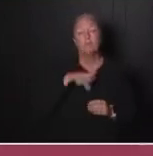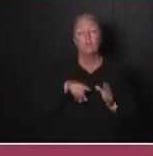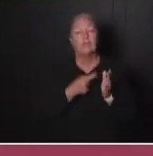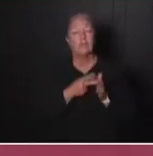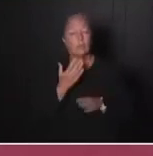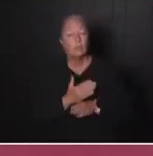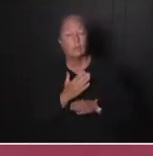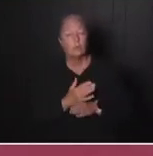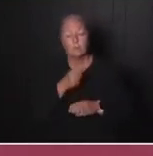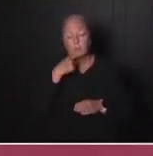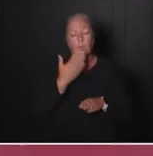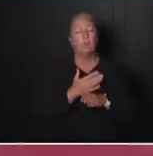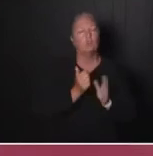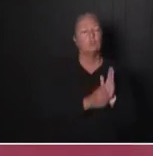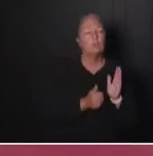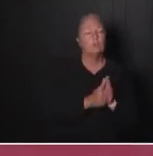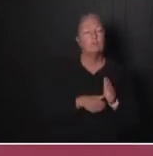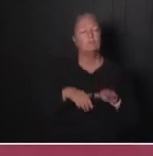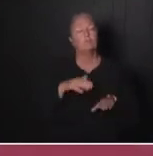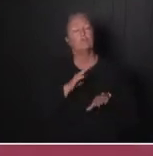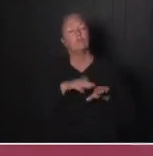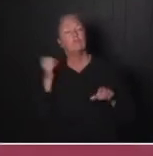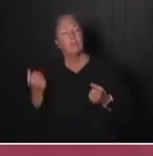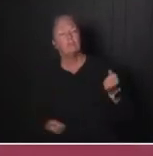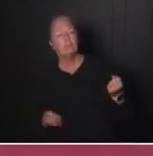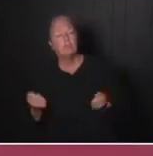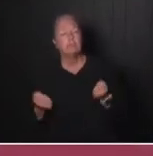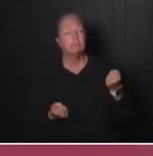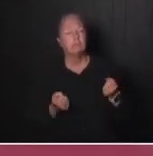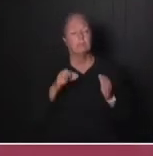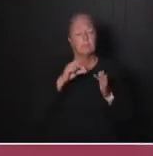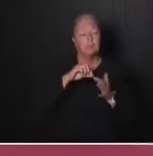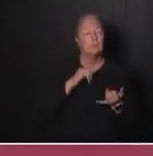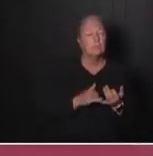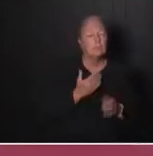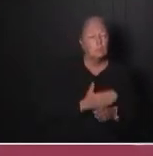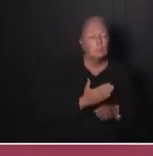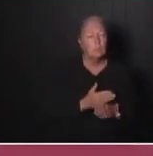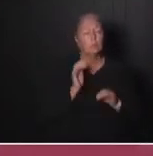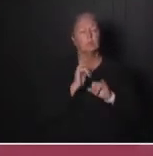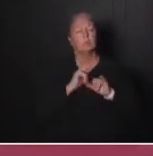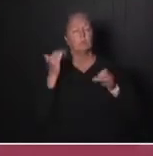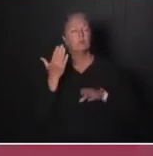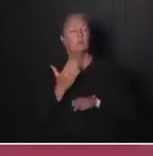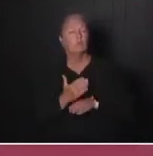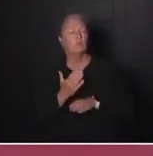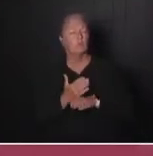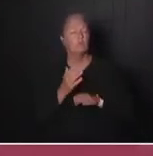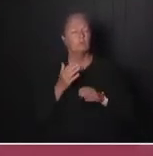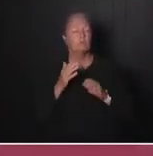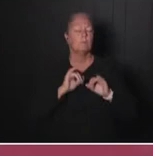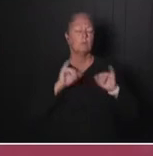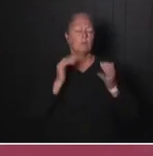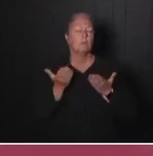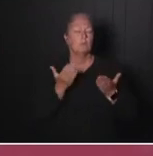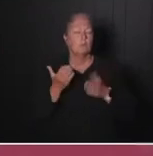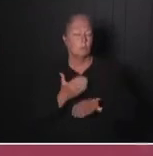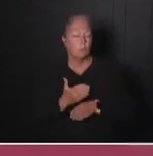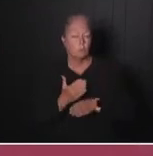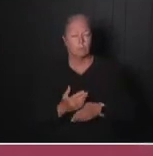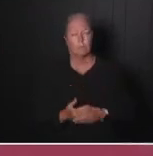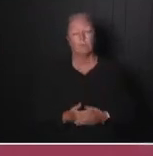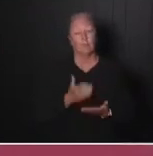shop assistants, truckies, public servants and emergency service workers. In short,